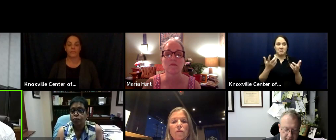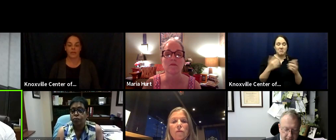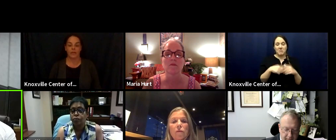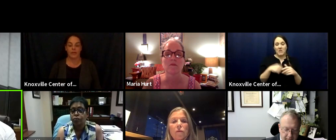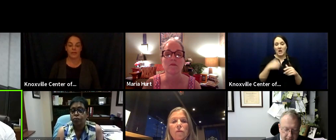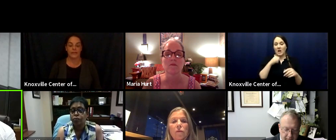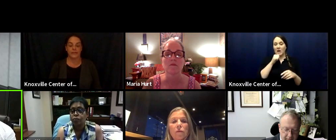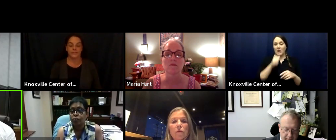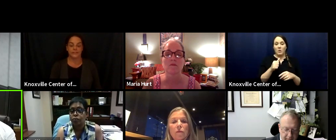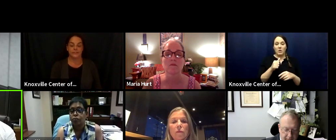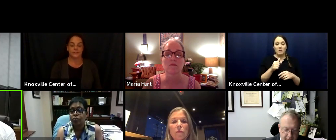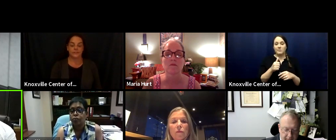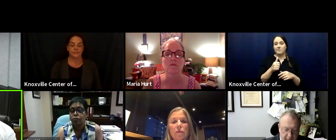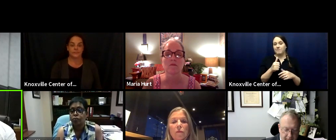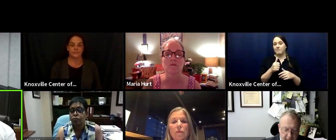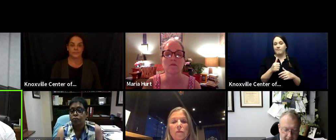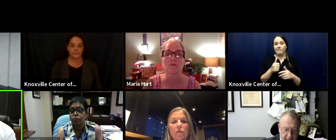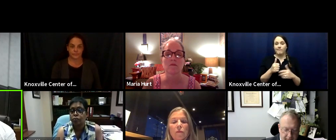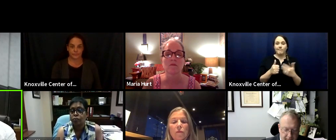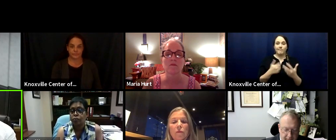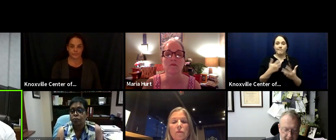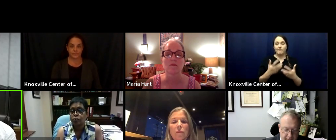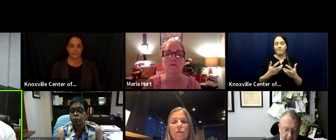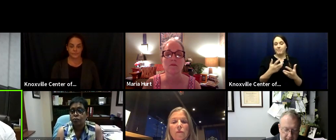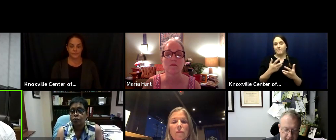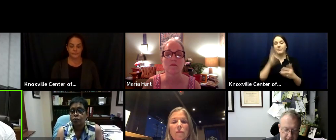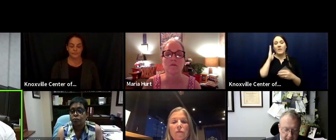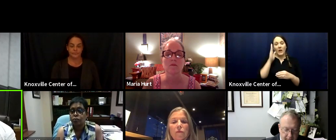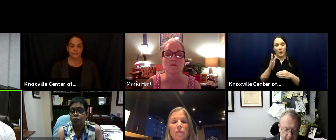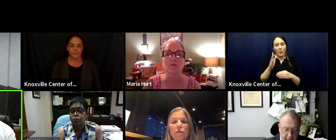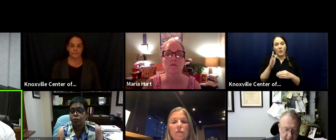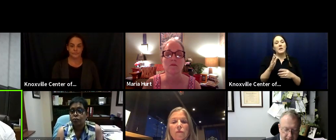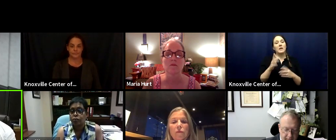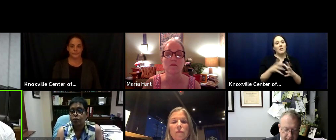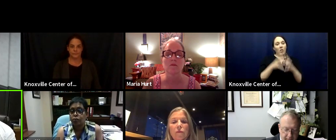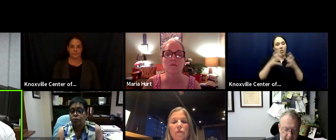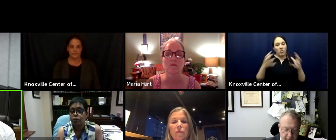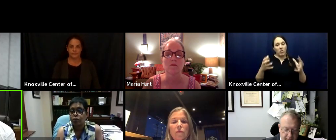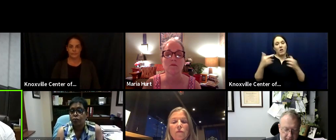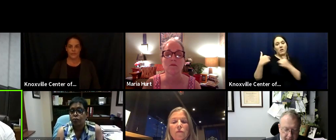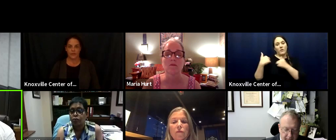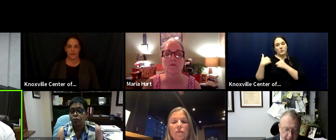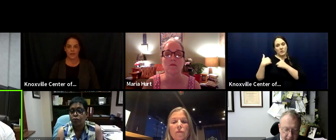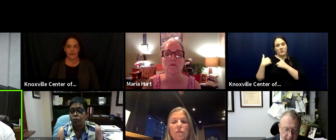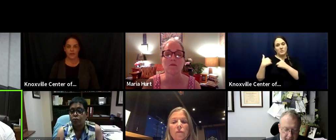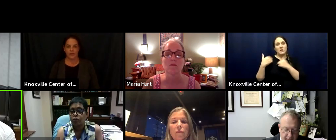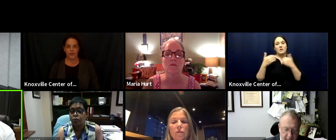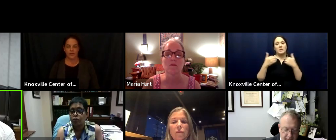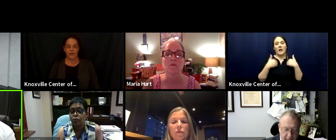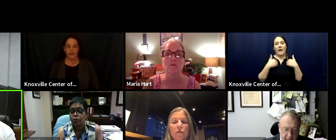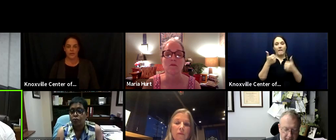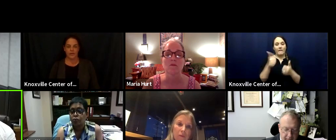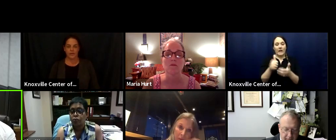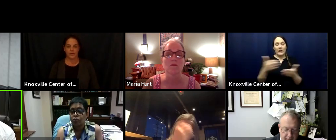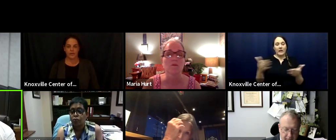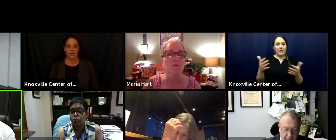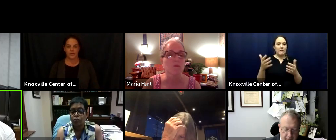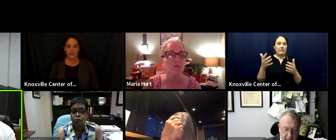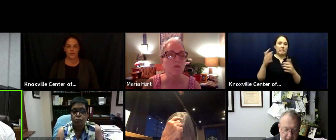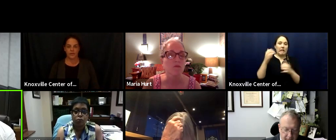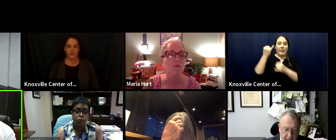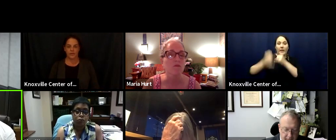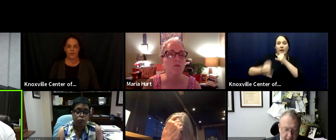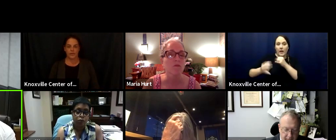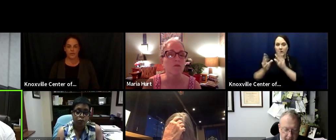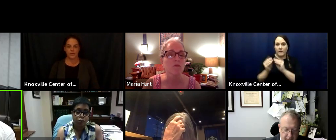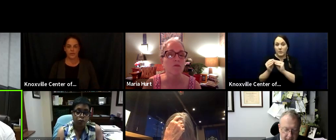I would not, it would be a big lift to then have anything at the end of the meeting. I mean, if we could do it at the